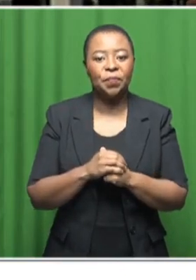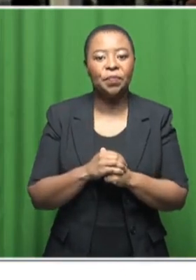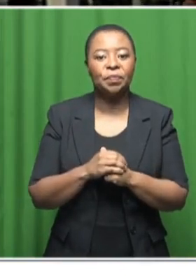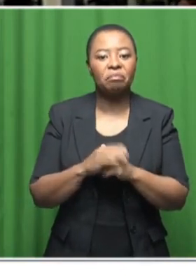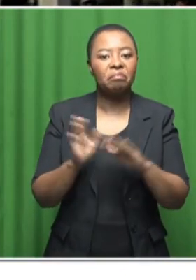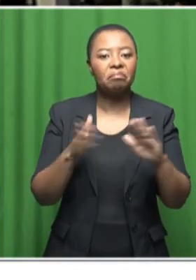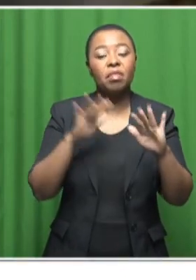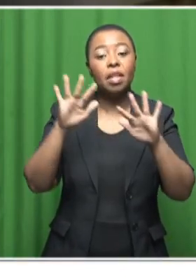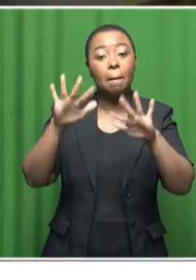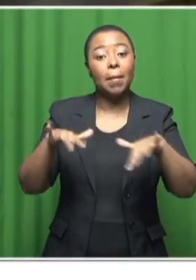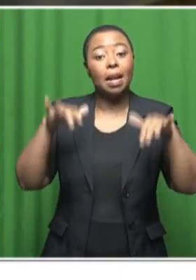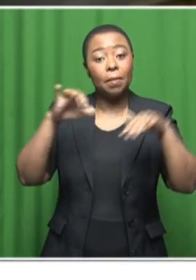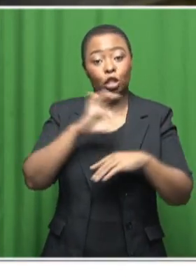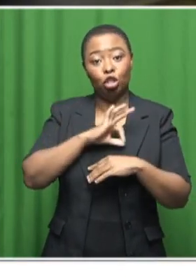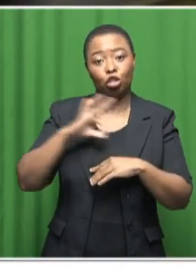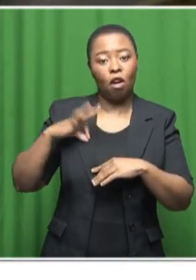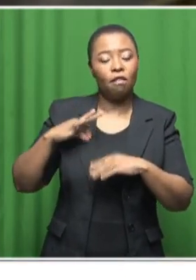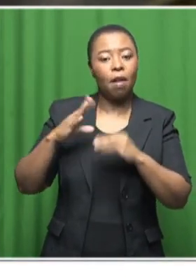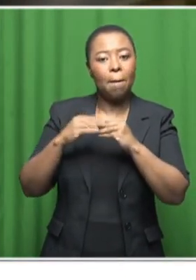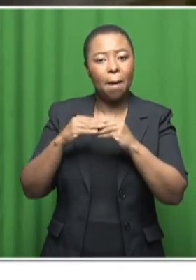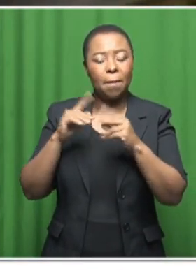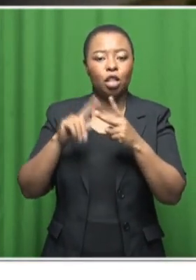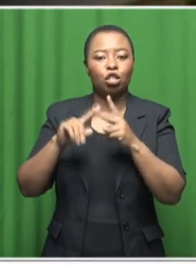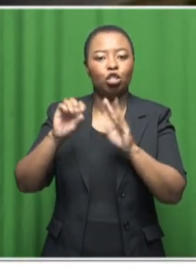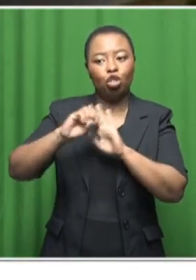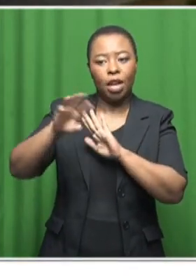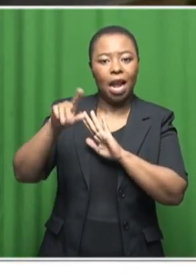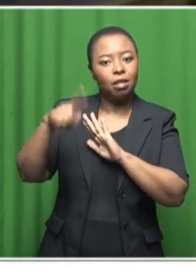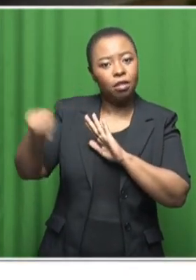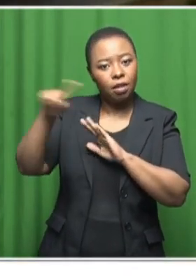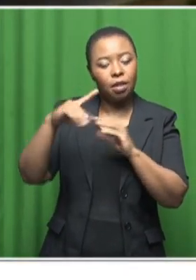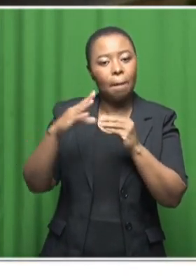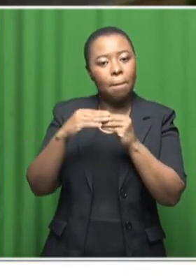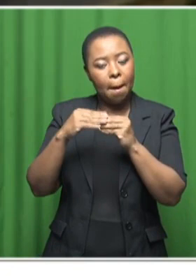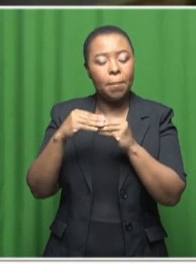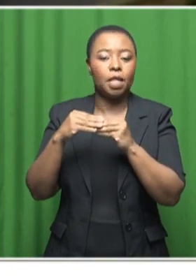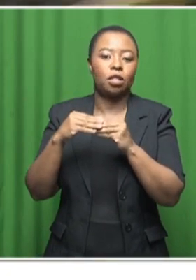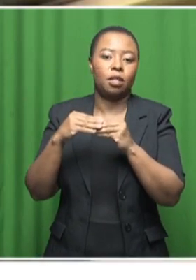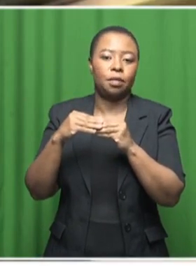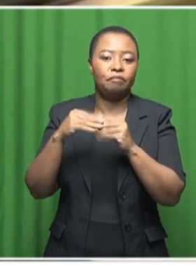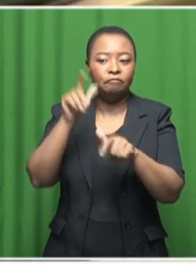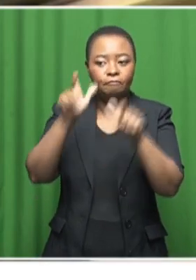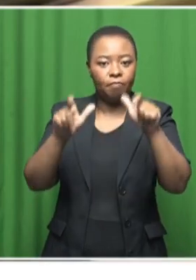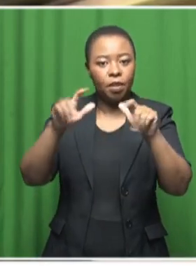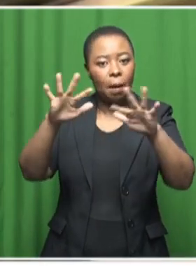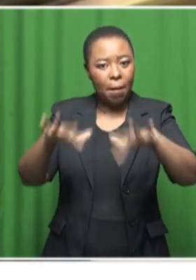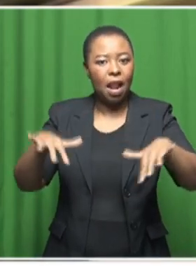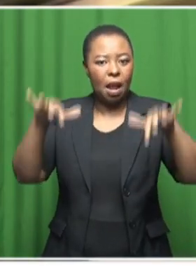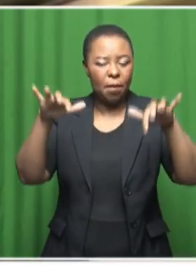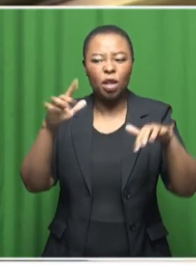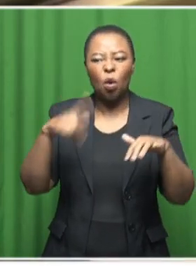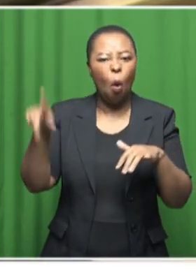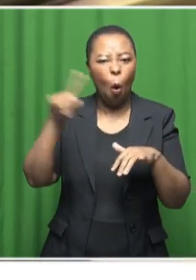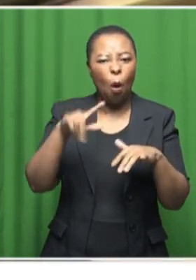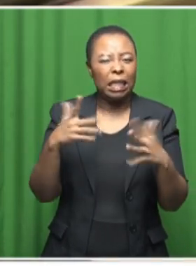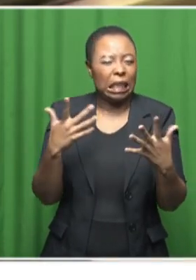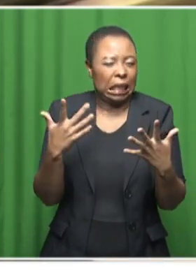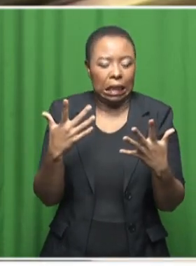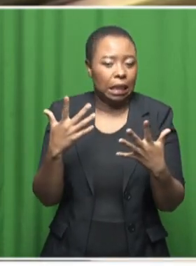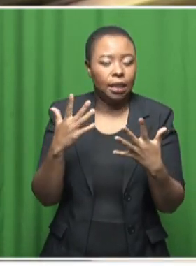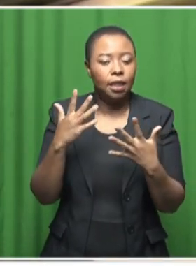Parliamentary staff members, journalists based in the precinct and members of parliament all struggled to digest these